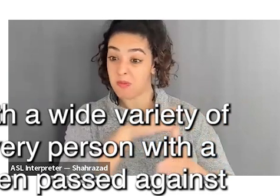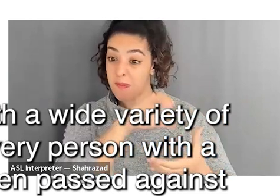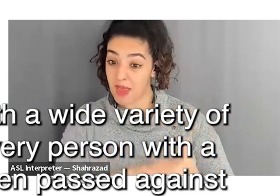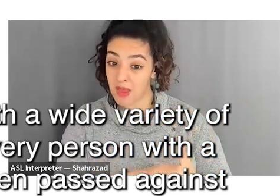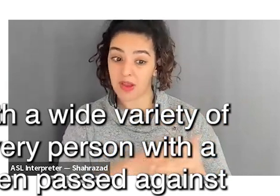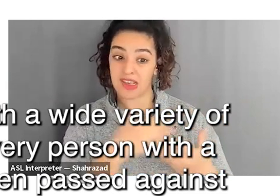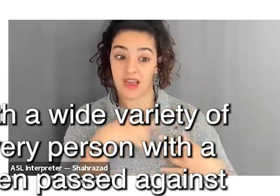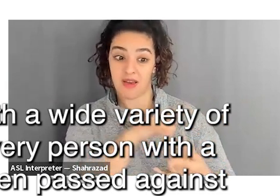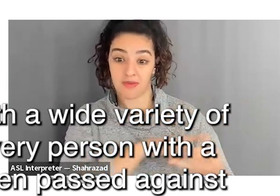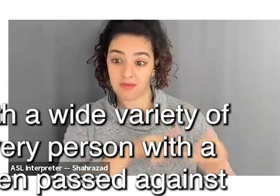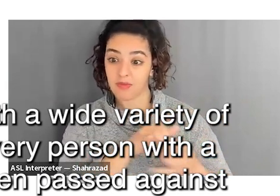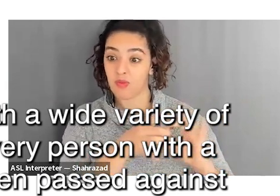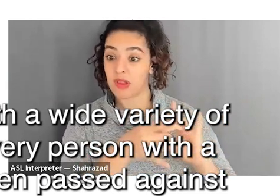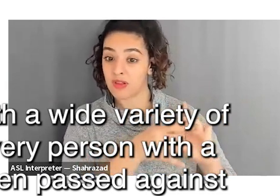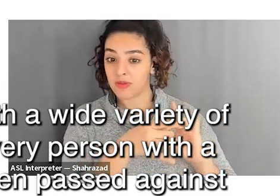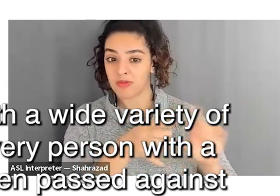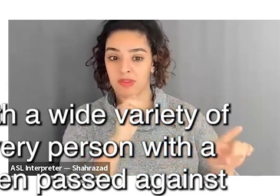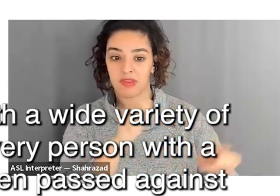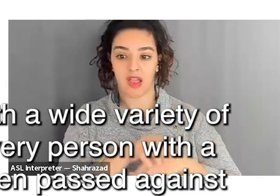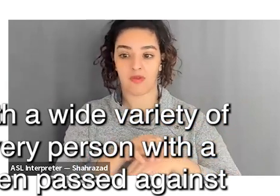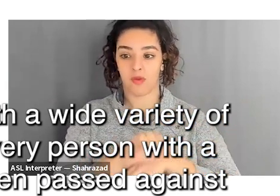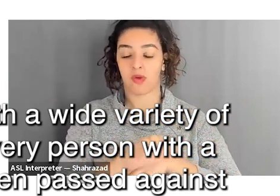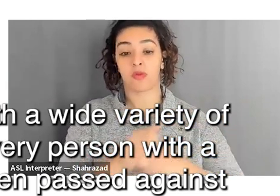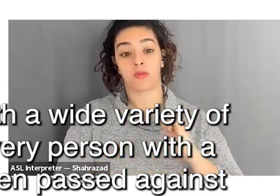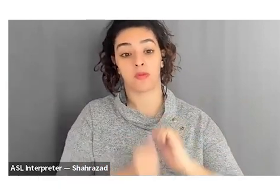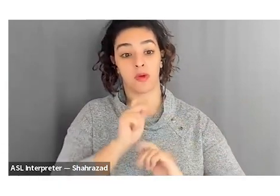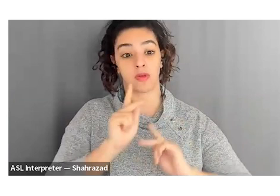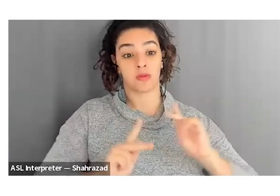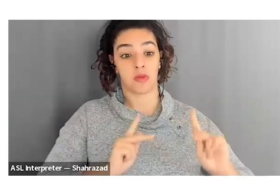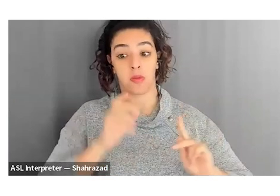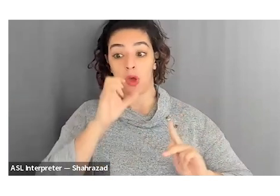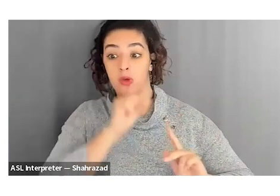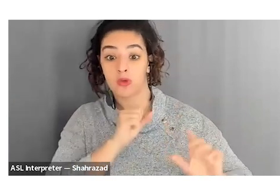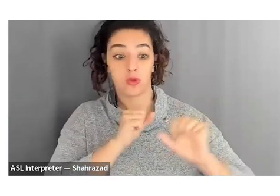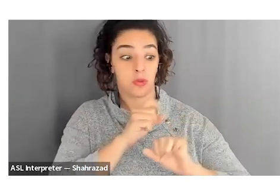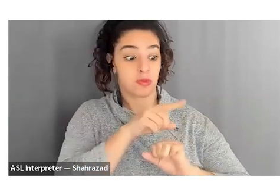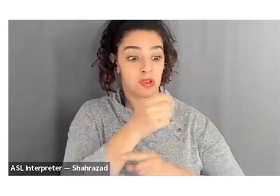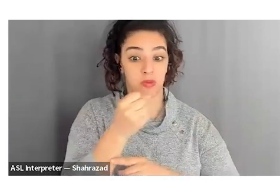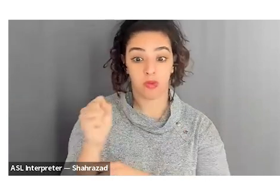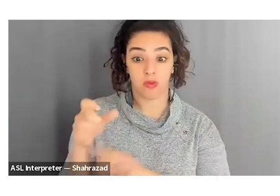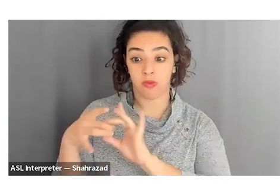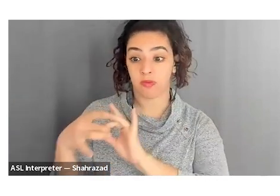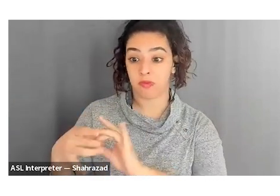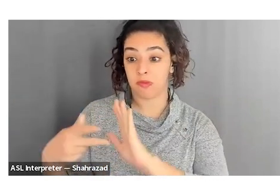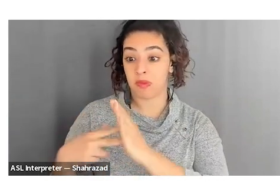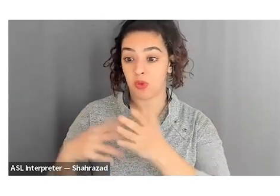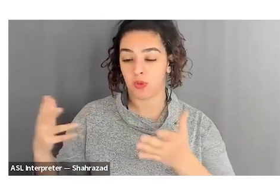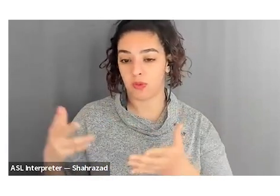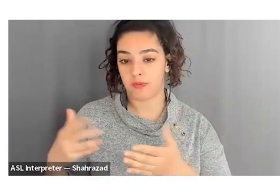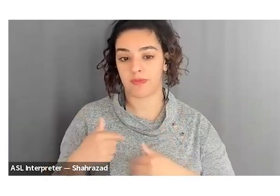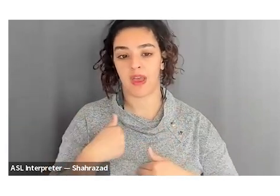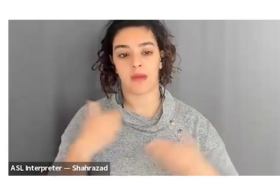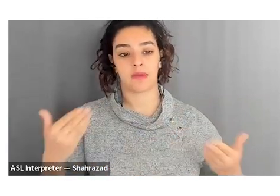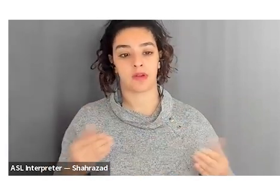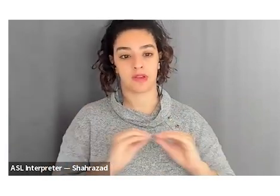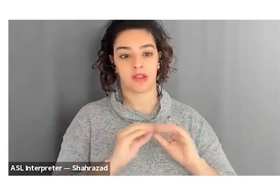always enforced, most people make a lot of assumptions about what this movement is about. I'm here to try and clarify these things.